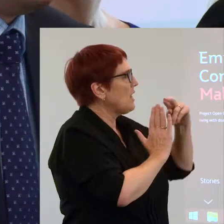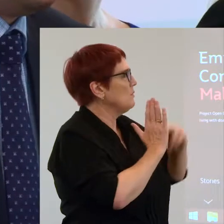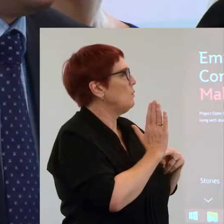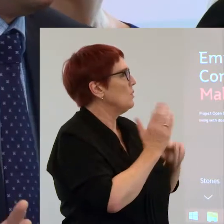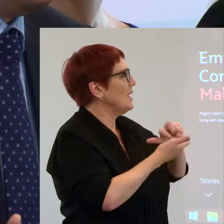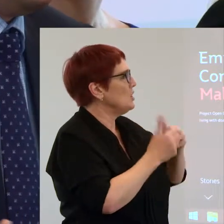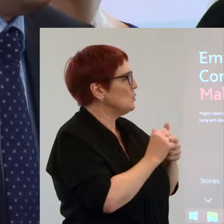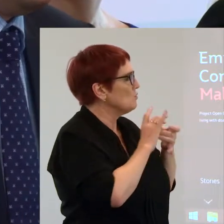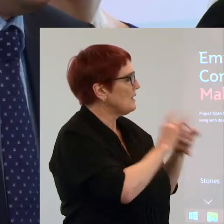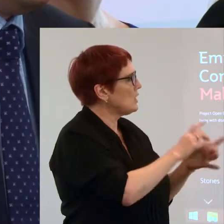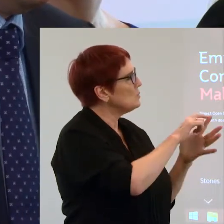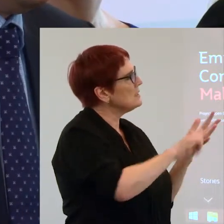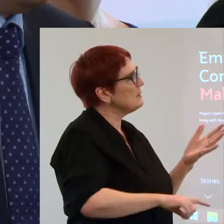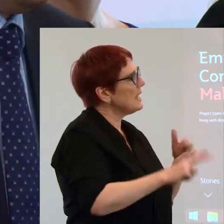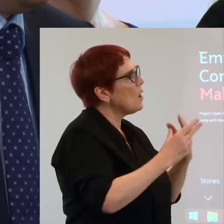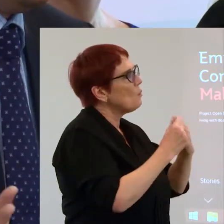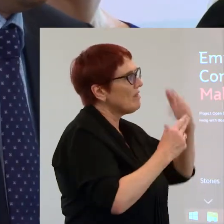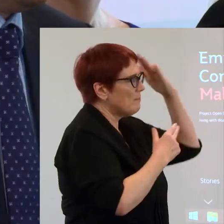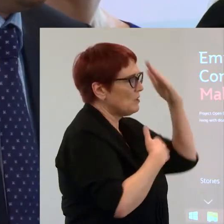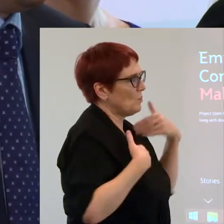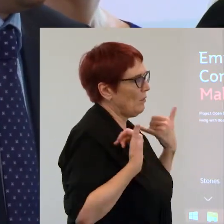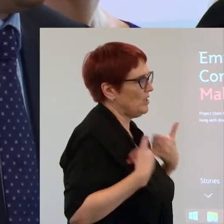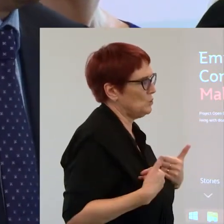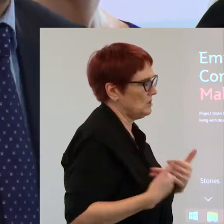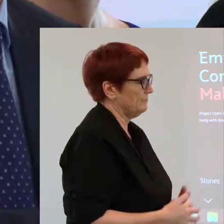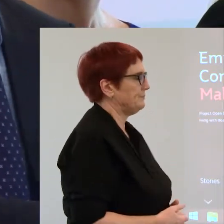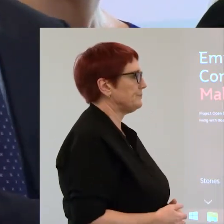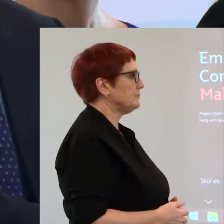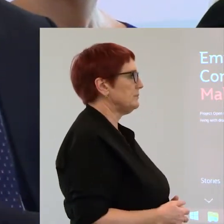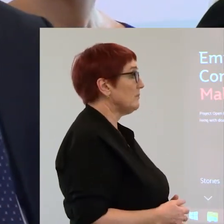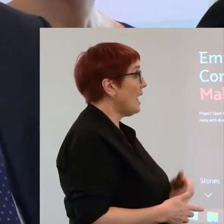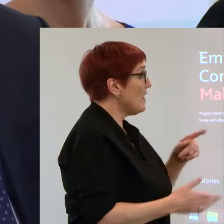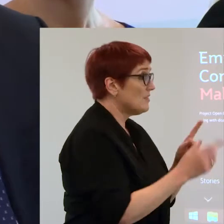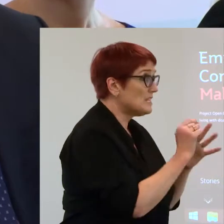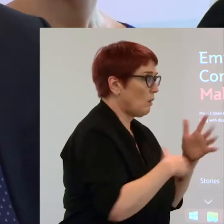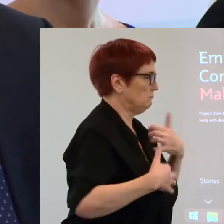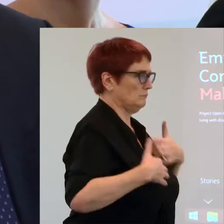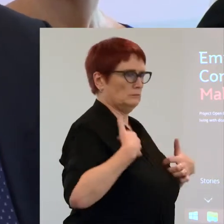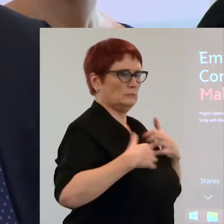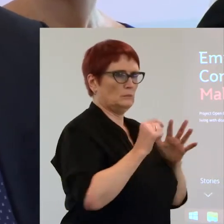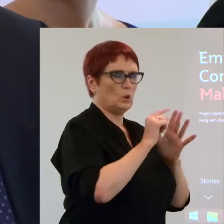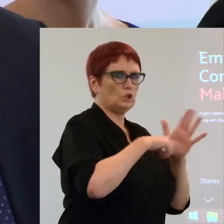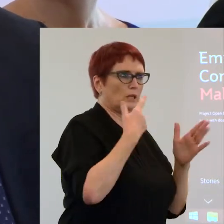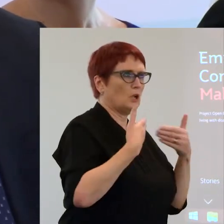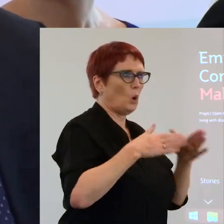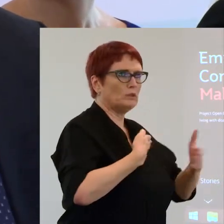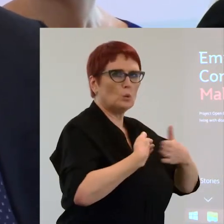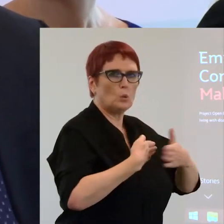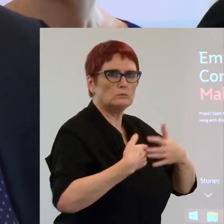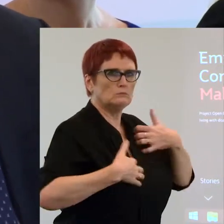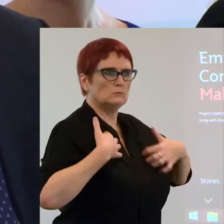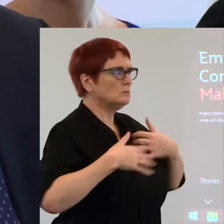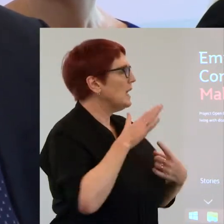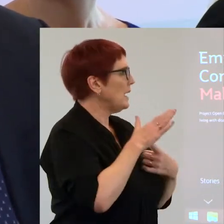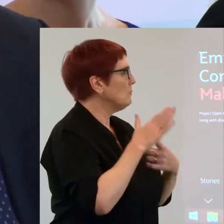matters pertaining to disability and mental illness. And so we're really excited by this project, and we think it's a really